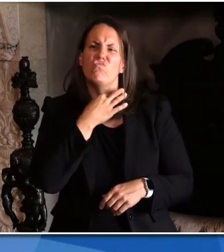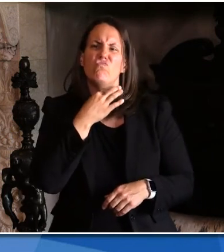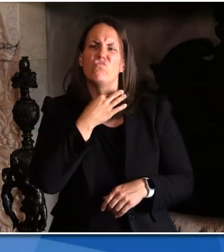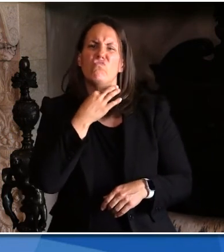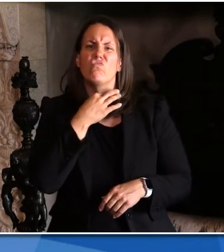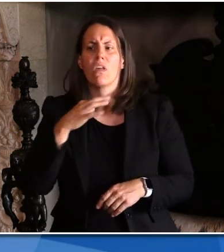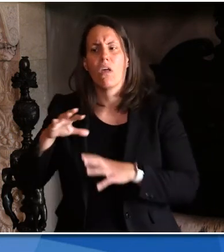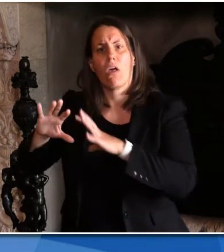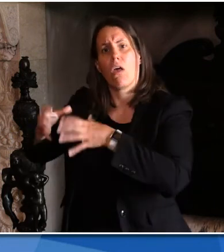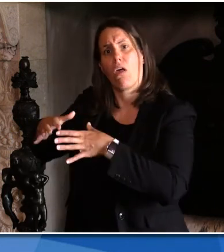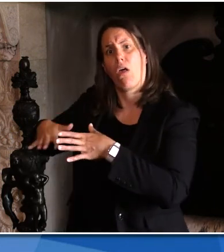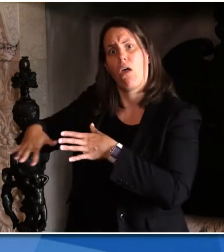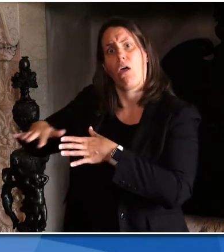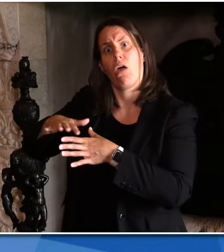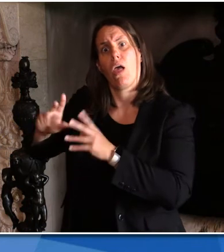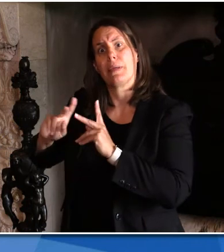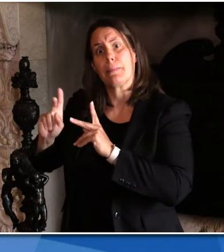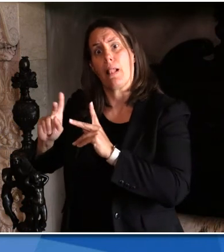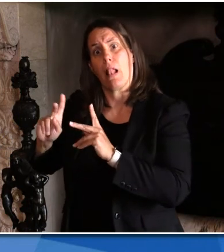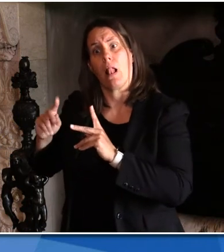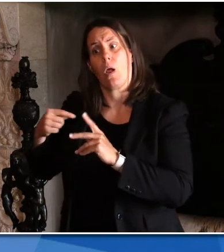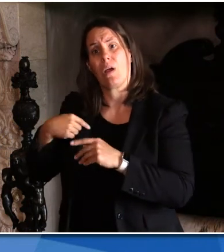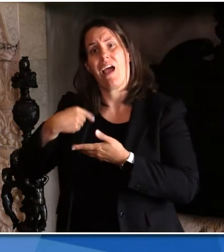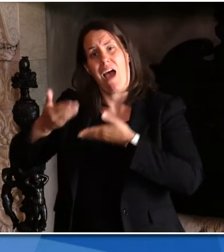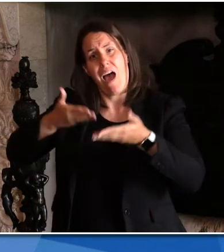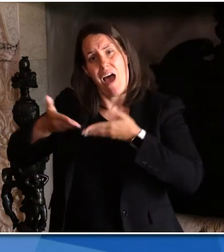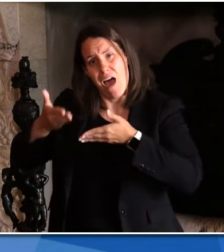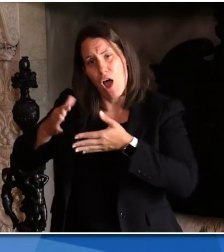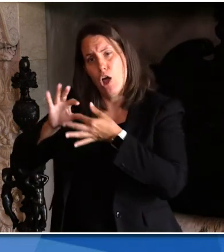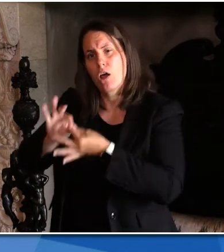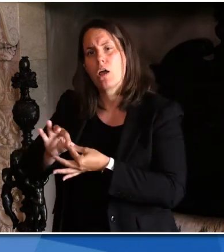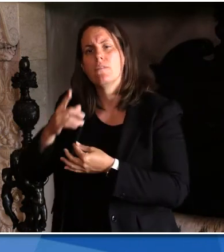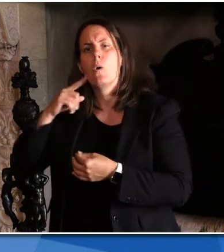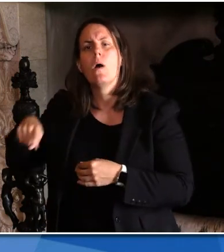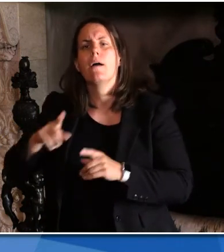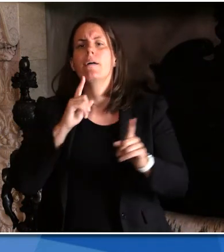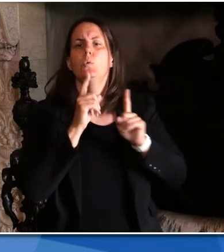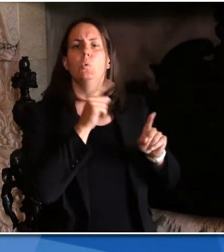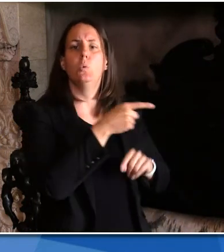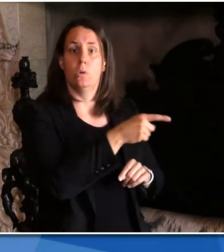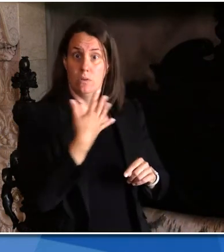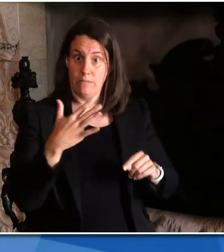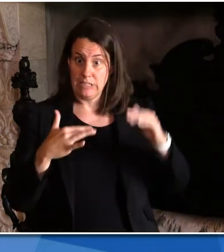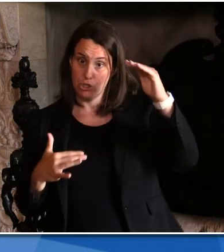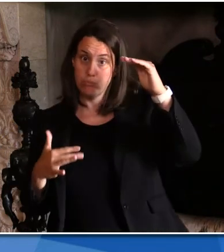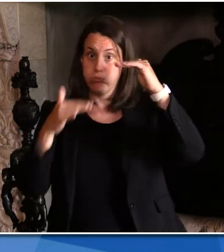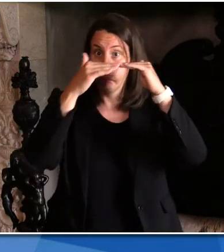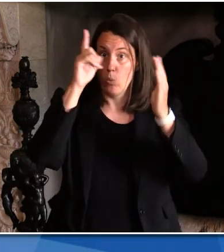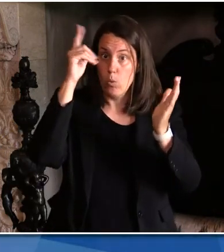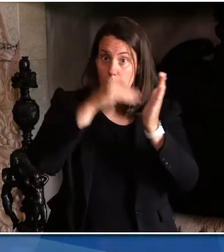close we are to that 1,000 contact tracers that Dr. Westergaard had mentioned as a goal earlier.